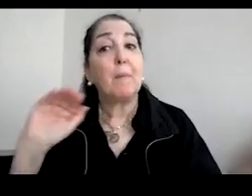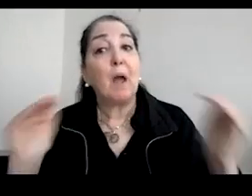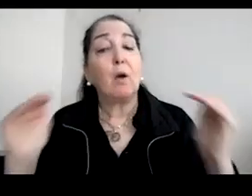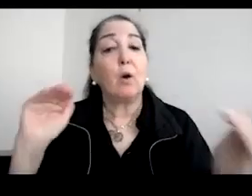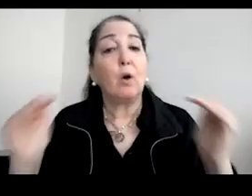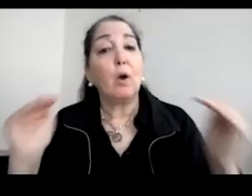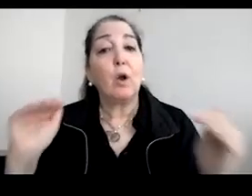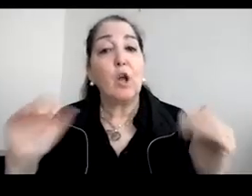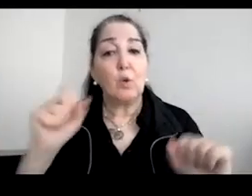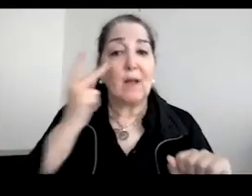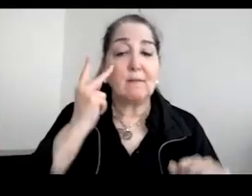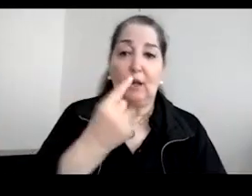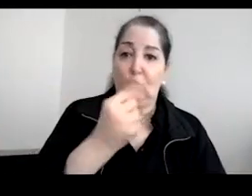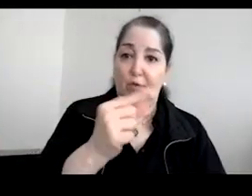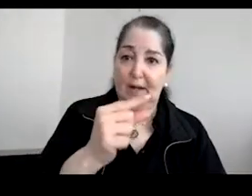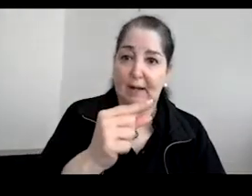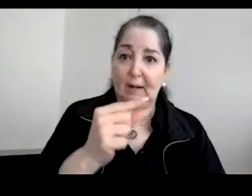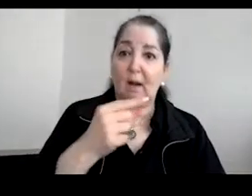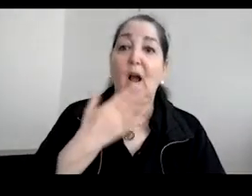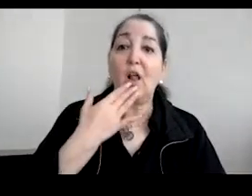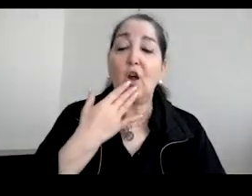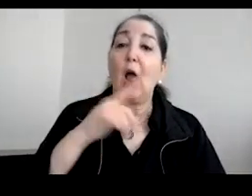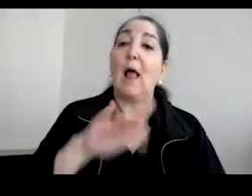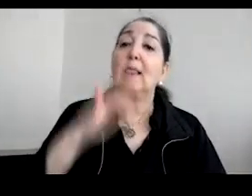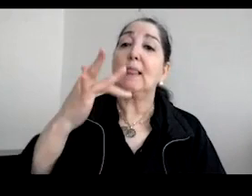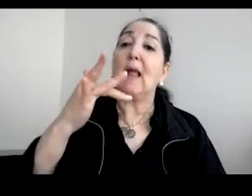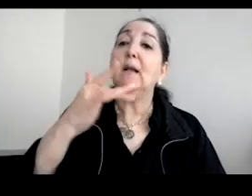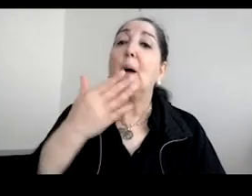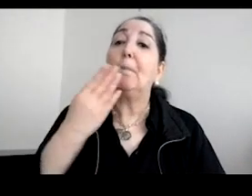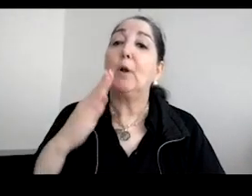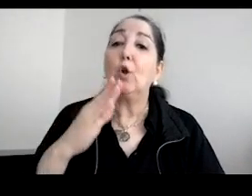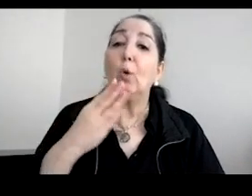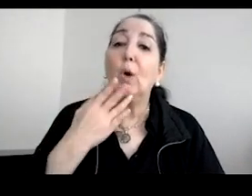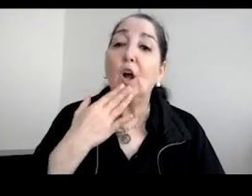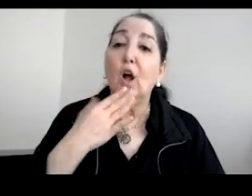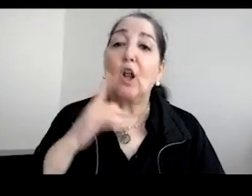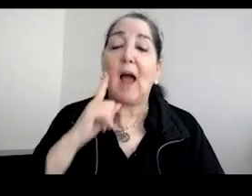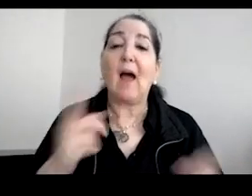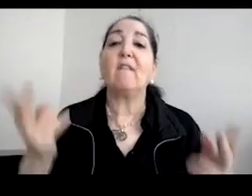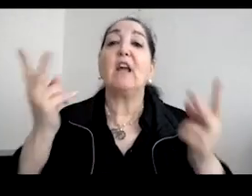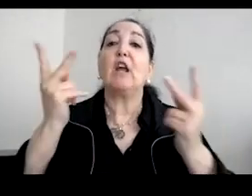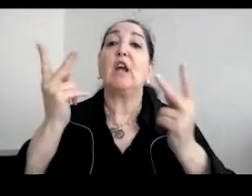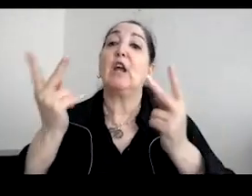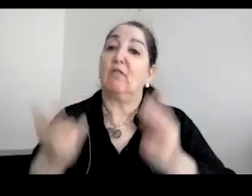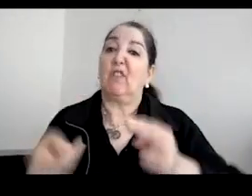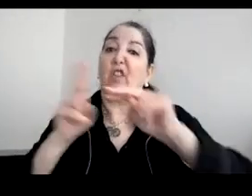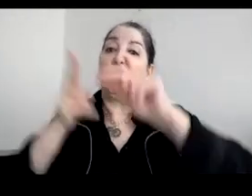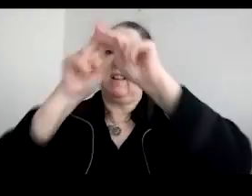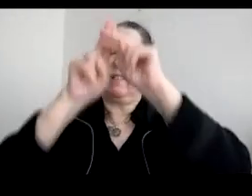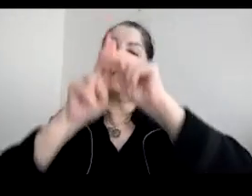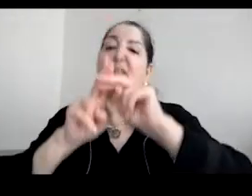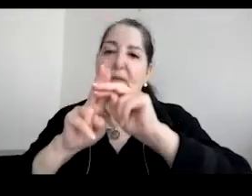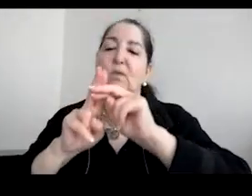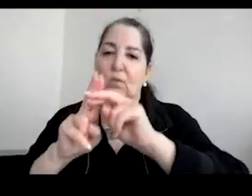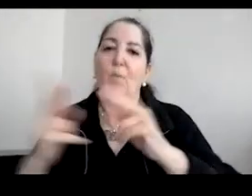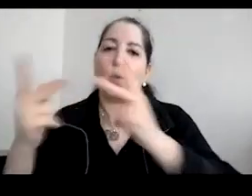blue figures here have increased to higher levels. So foreign-born workers are also suffering higher degrees